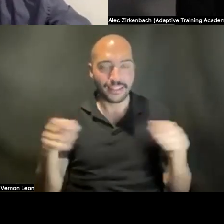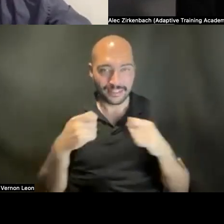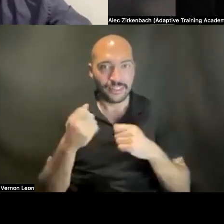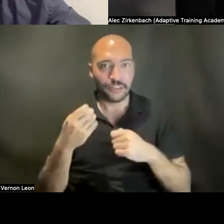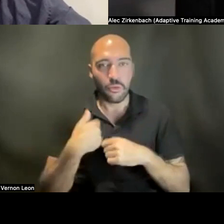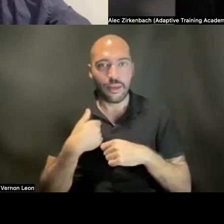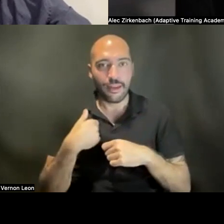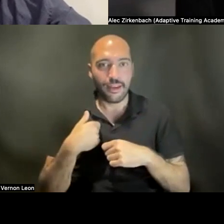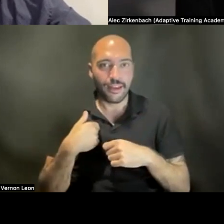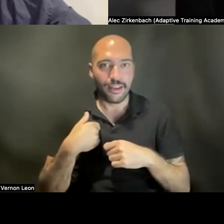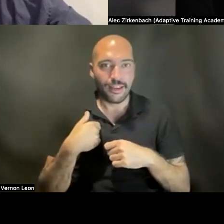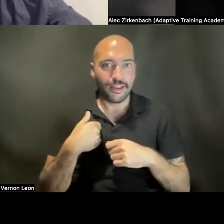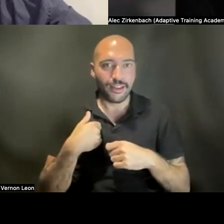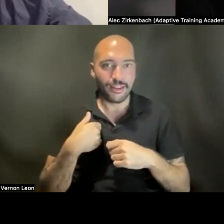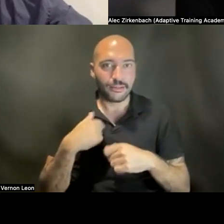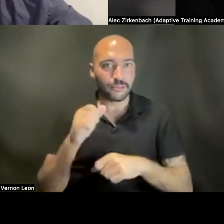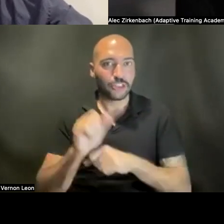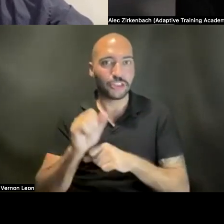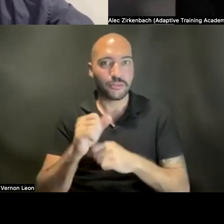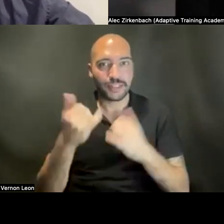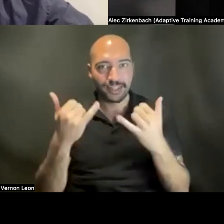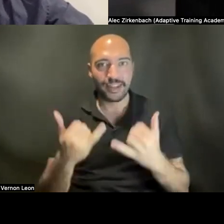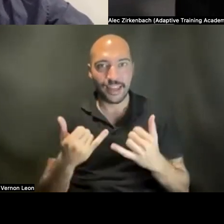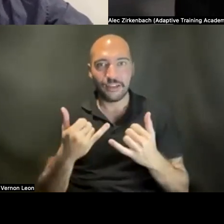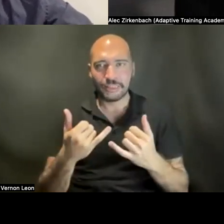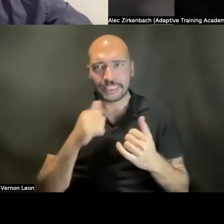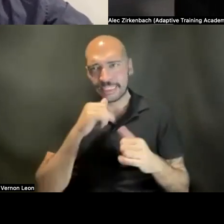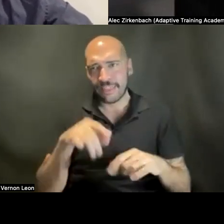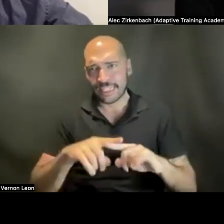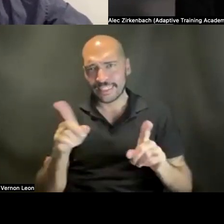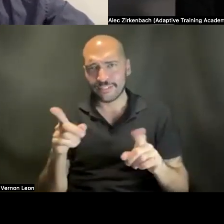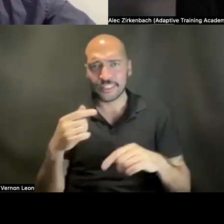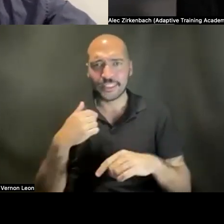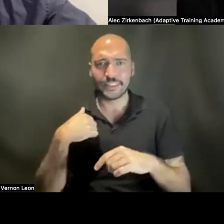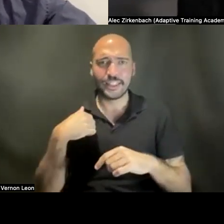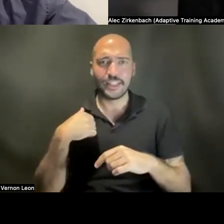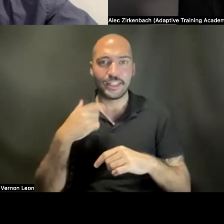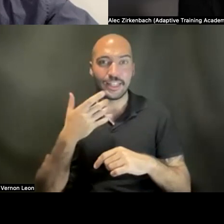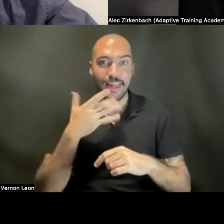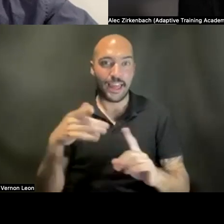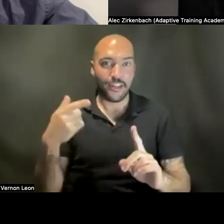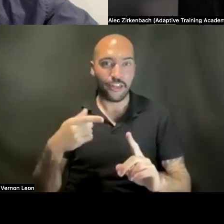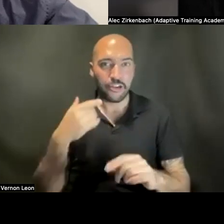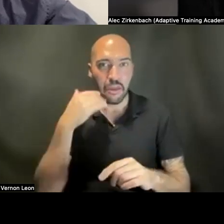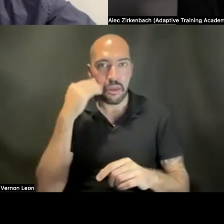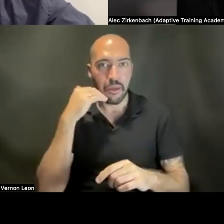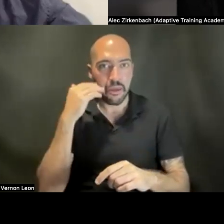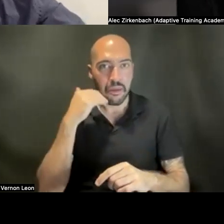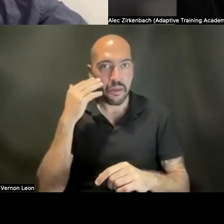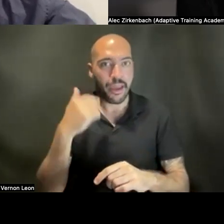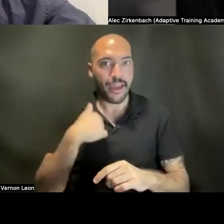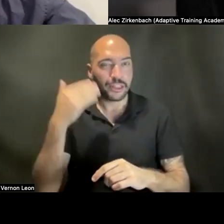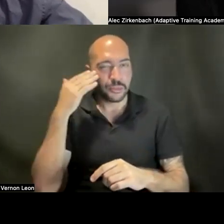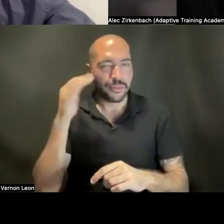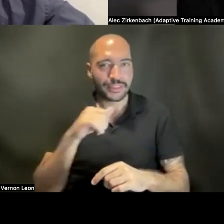So my job now isn't all that different. So I got really lucky there, and I know that's not